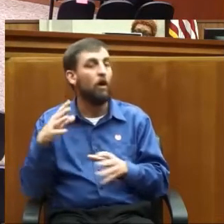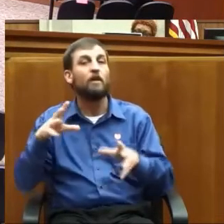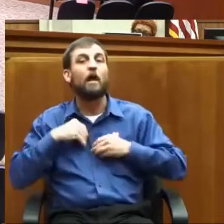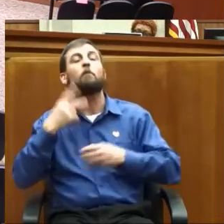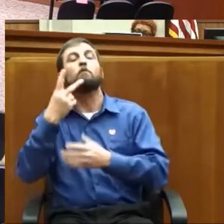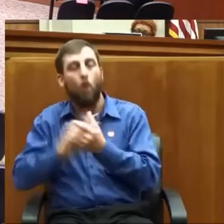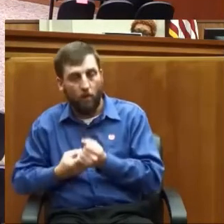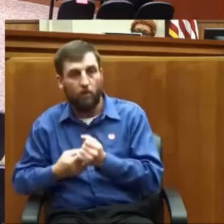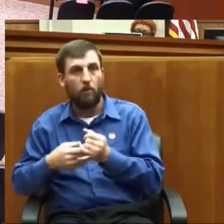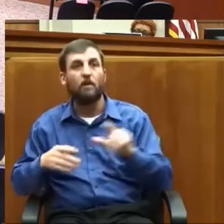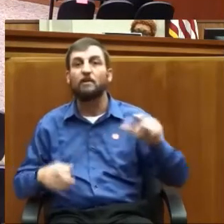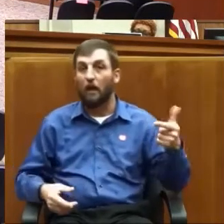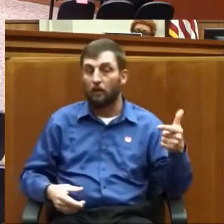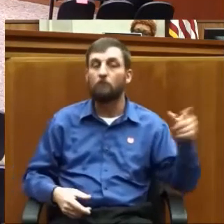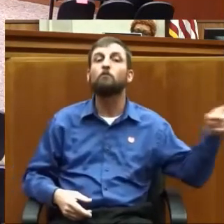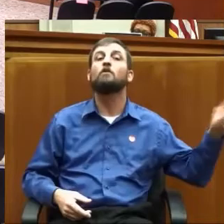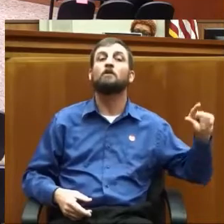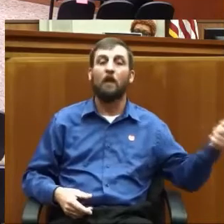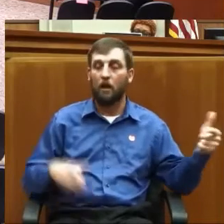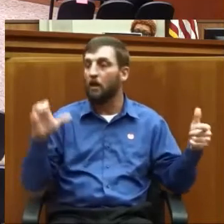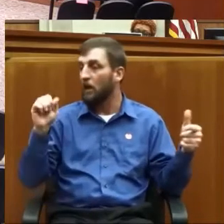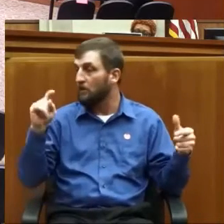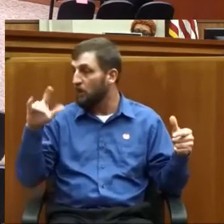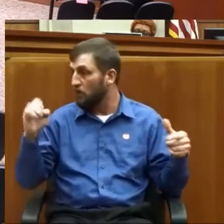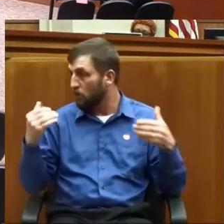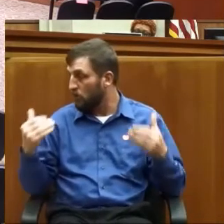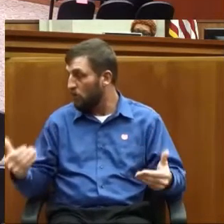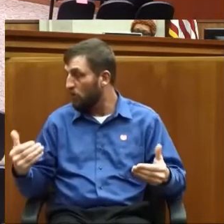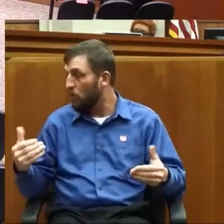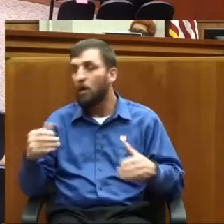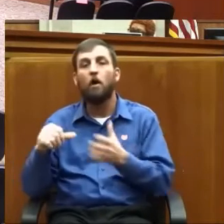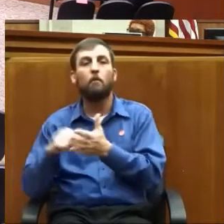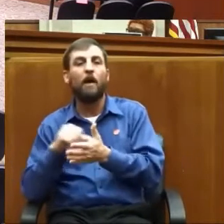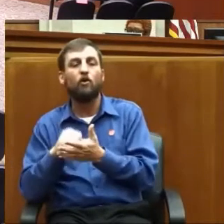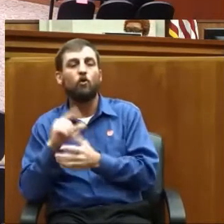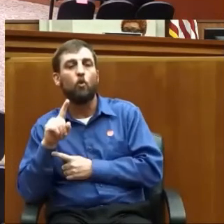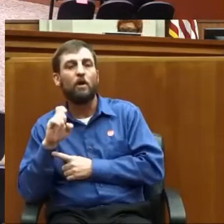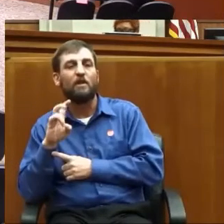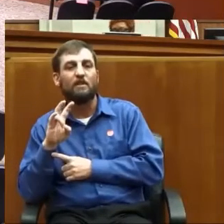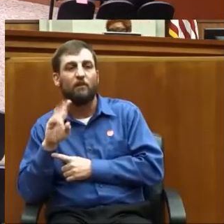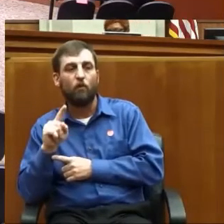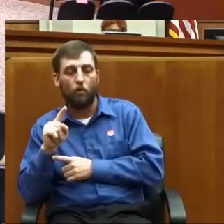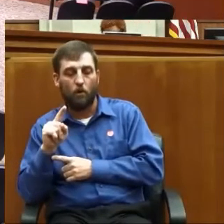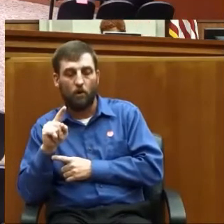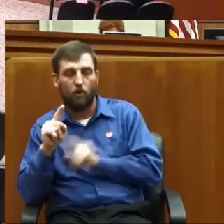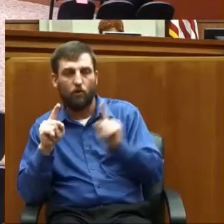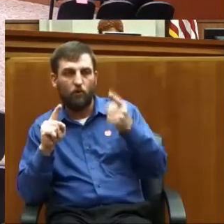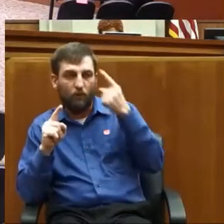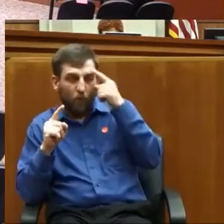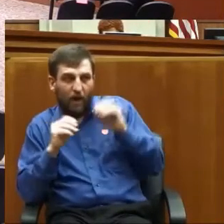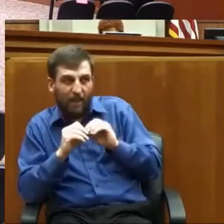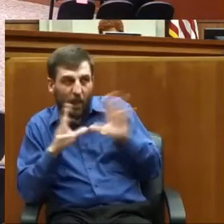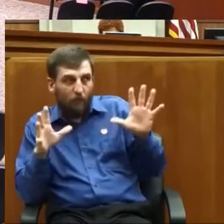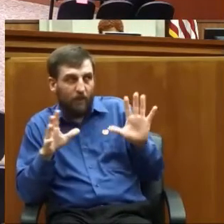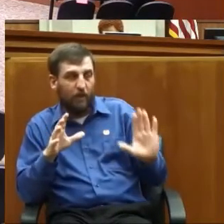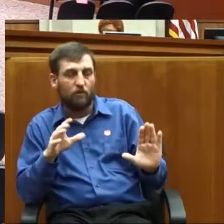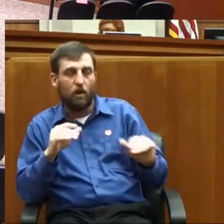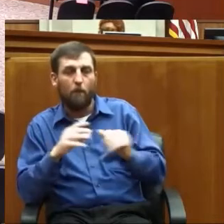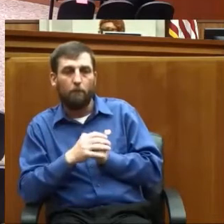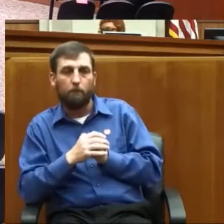for both, I need a second. Mr. Rock seconds that. Mr. Castile, go ahead. On page 171, and just for clarification,